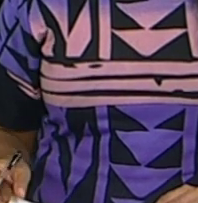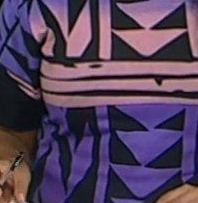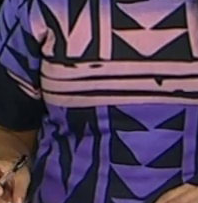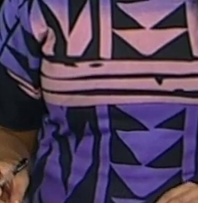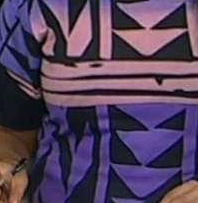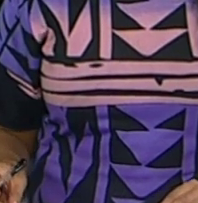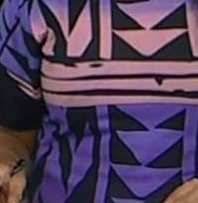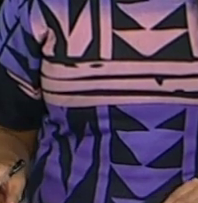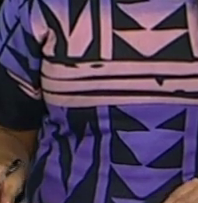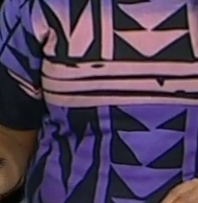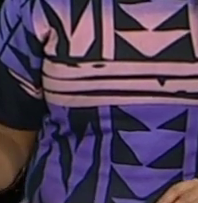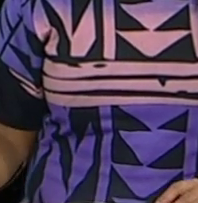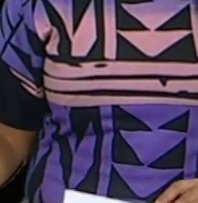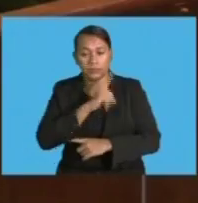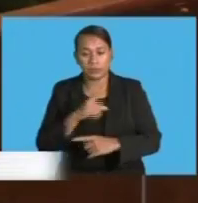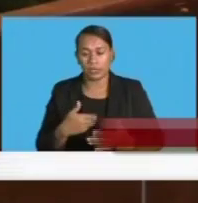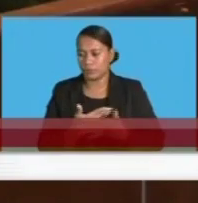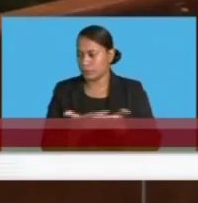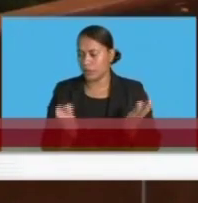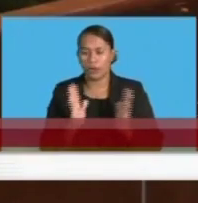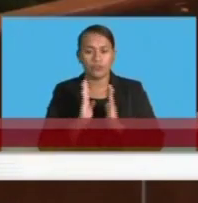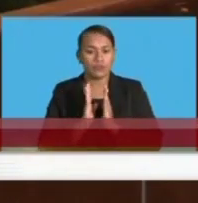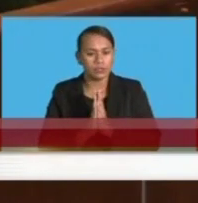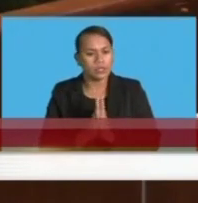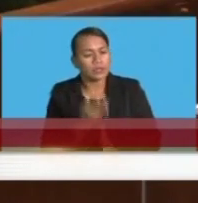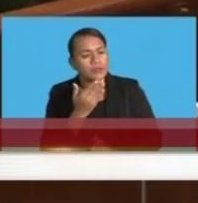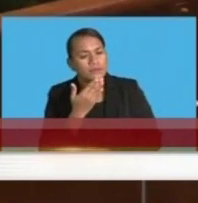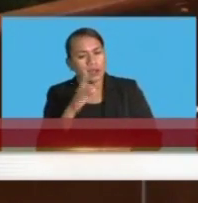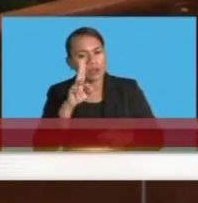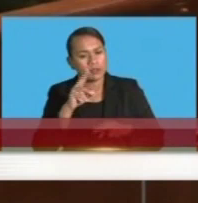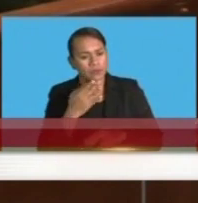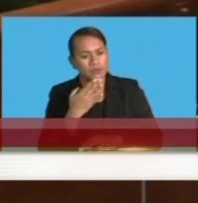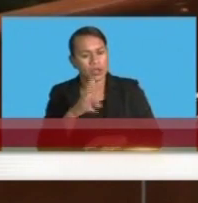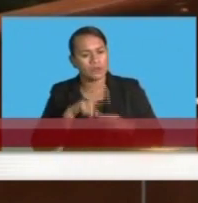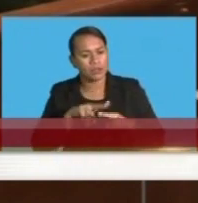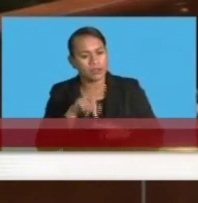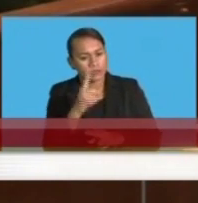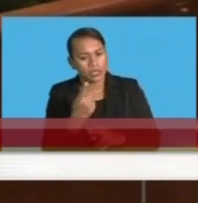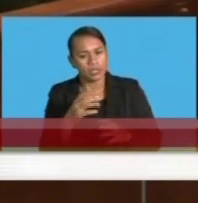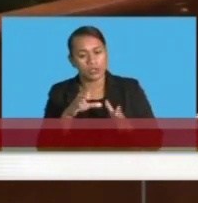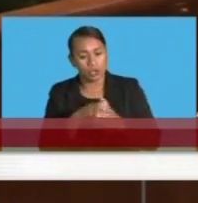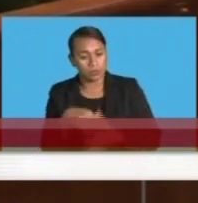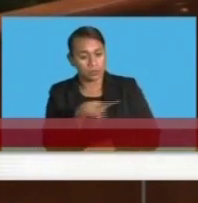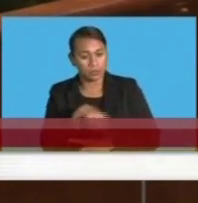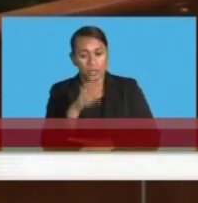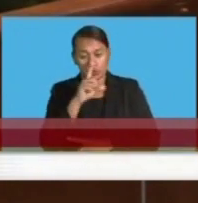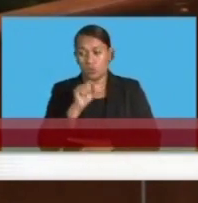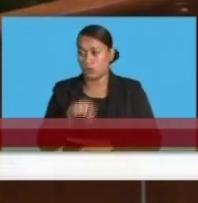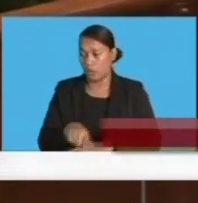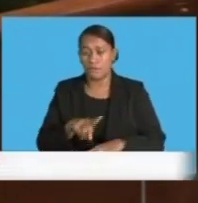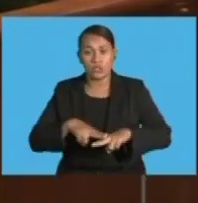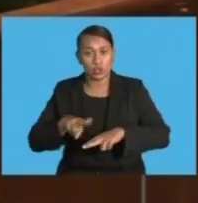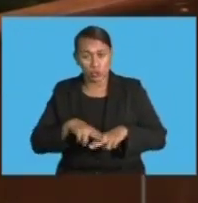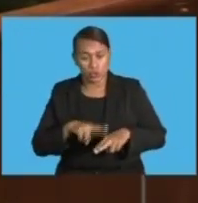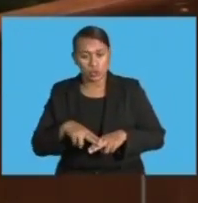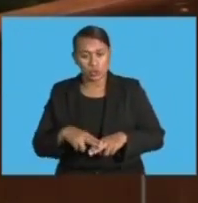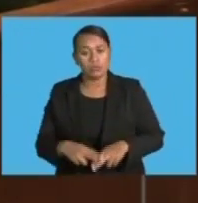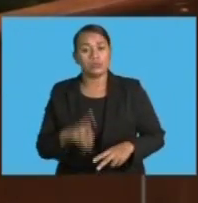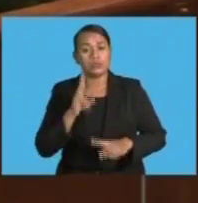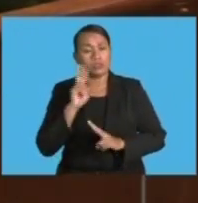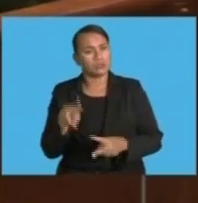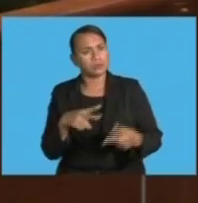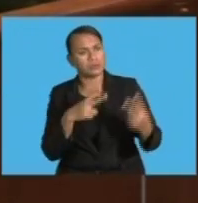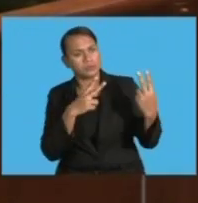Maggie Boyle tells us more. We ask the Fiji First Government and the people of Fiji to reflect on,